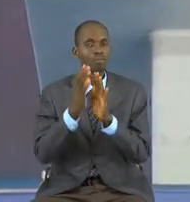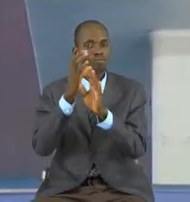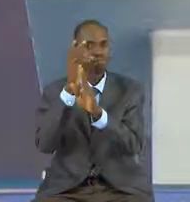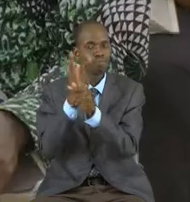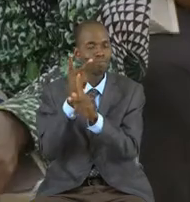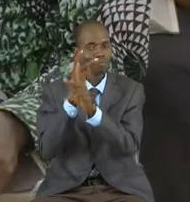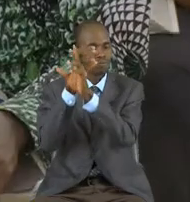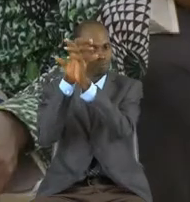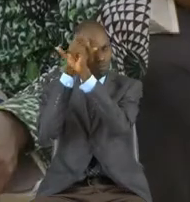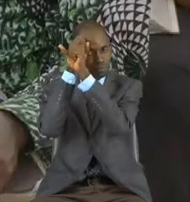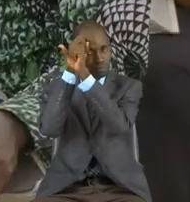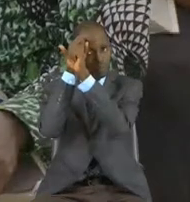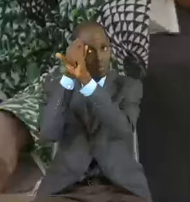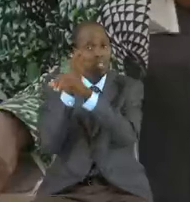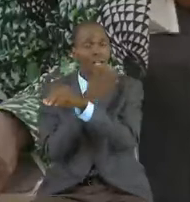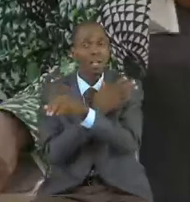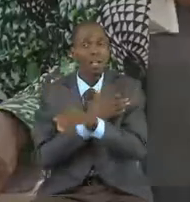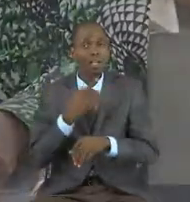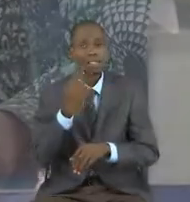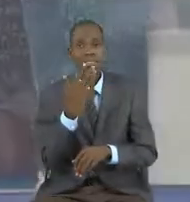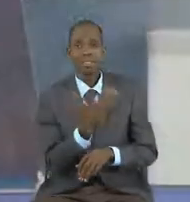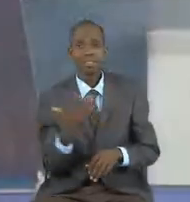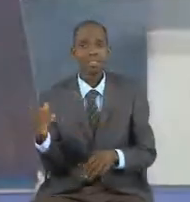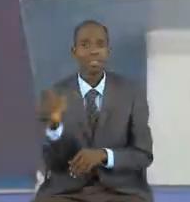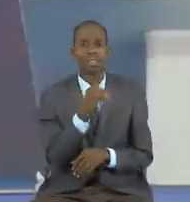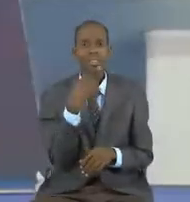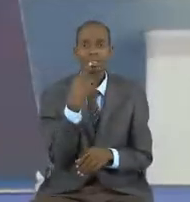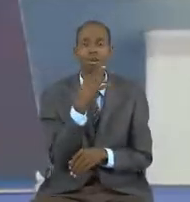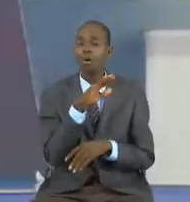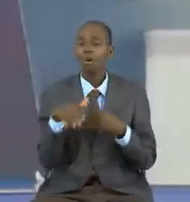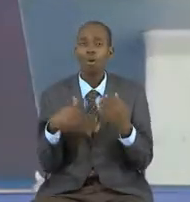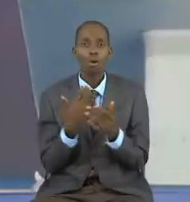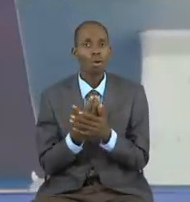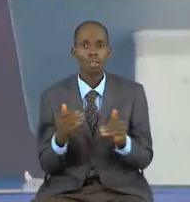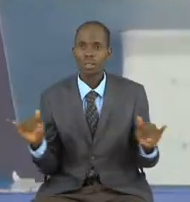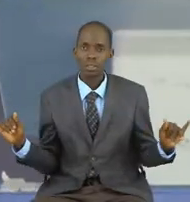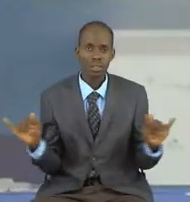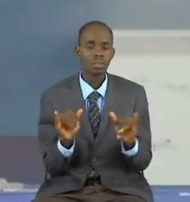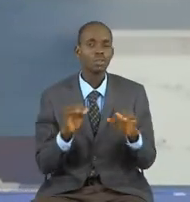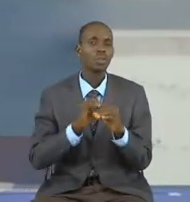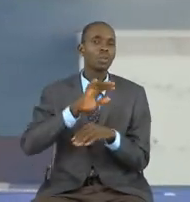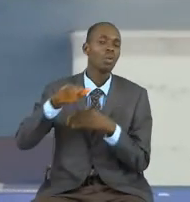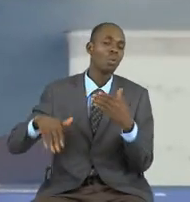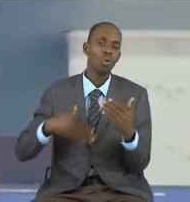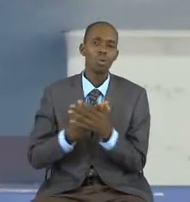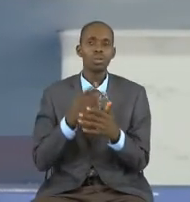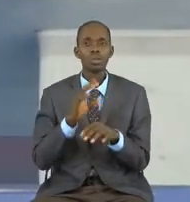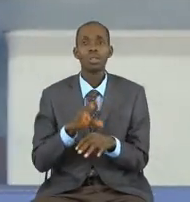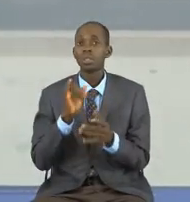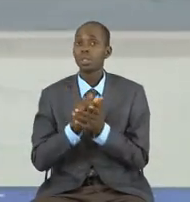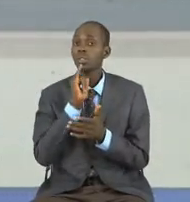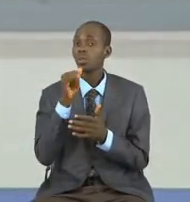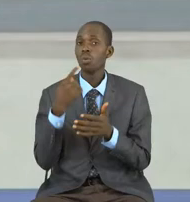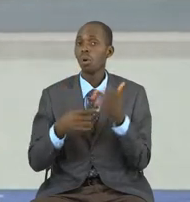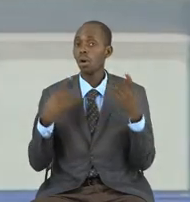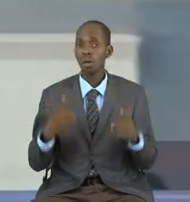the things they say, all the same in the whole church. That's not what happened here. The